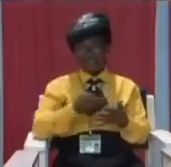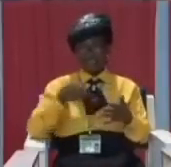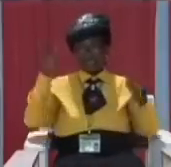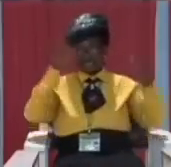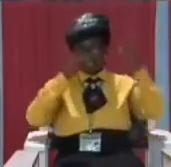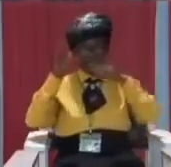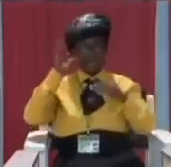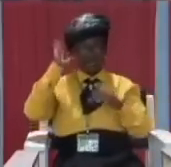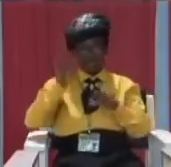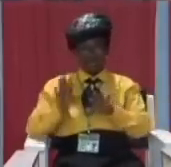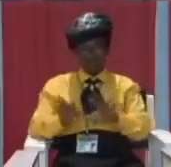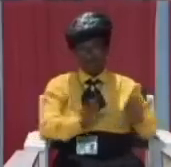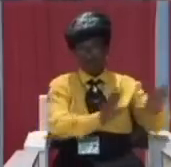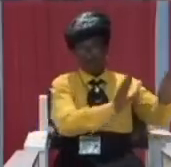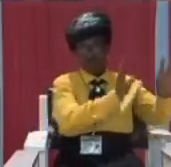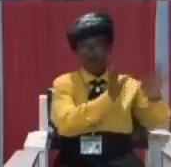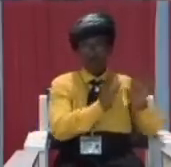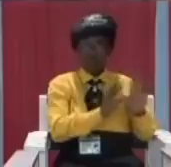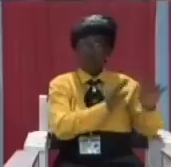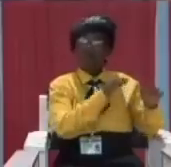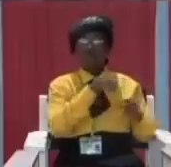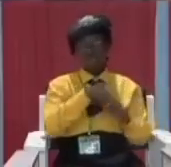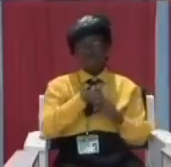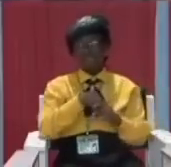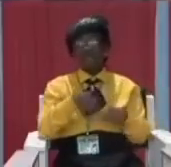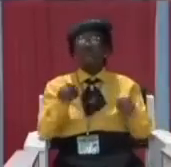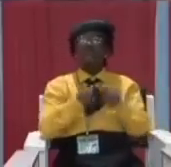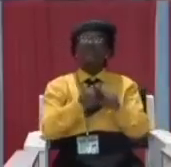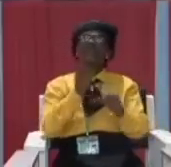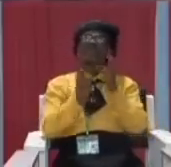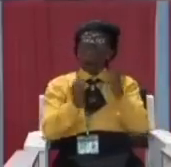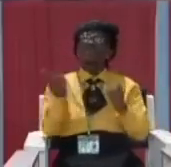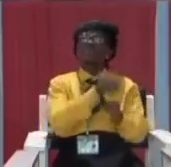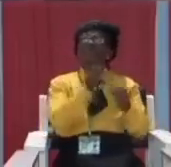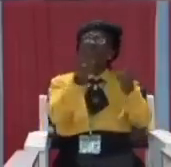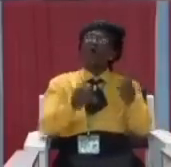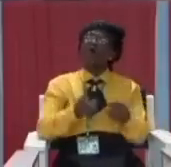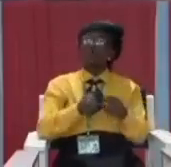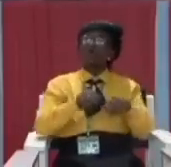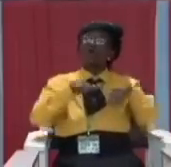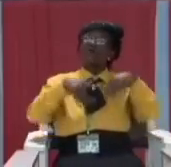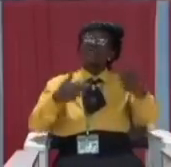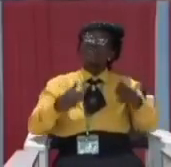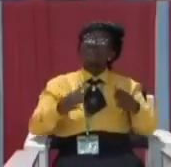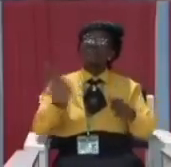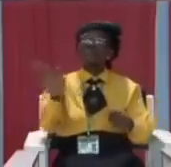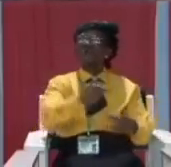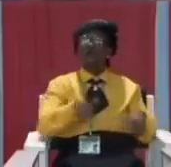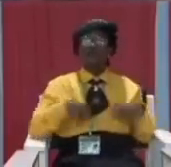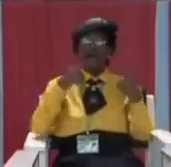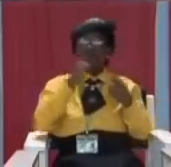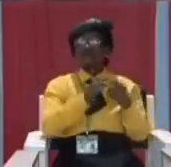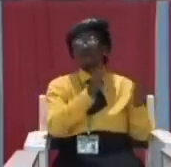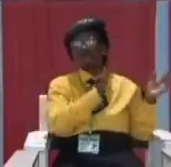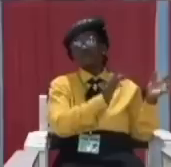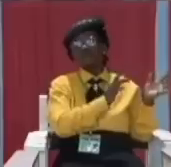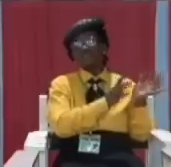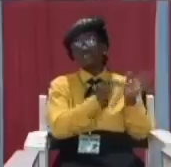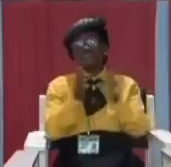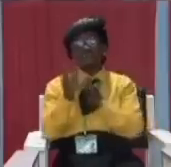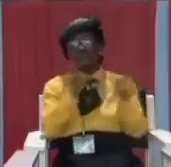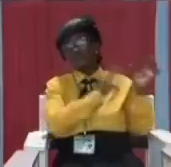So if you want to give your life to Jesus, or you want to reconcile with Jesus Christ,